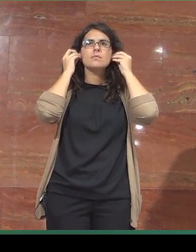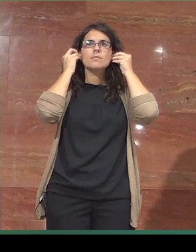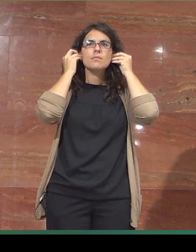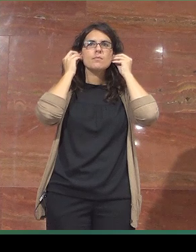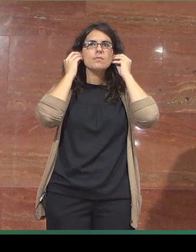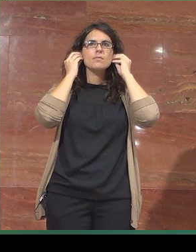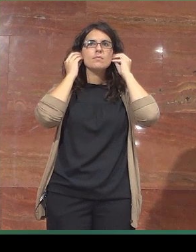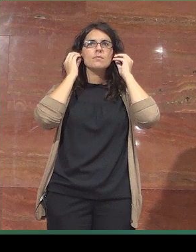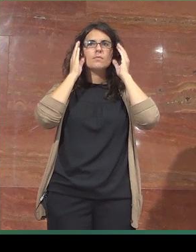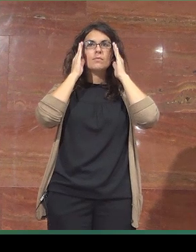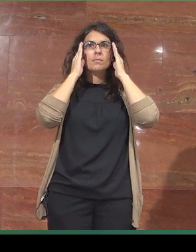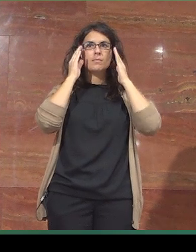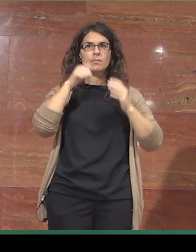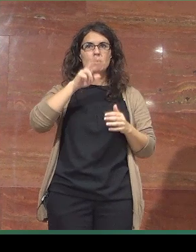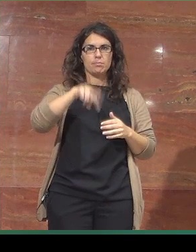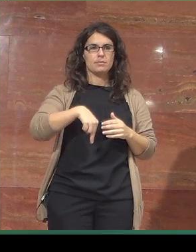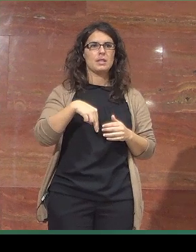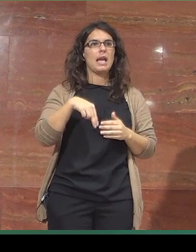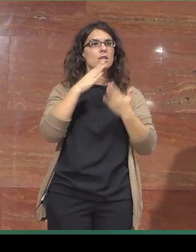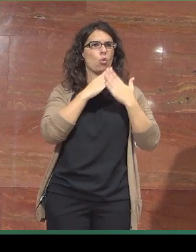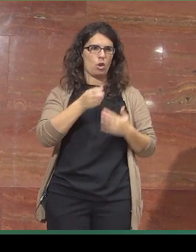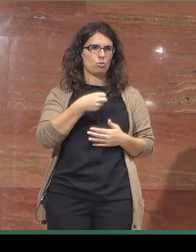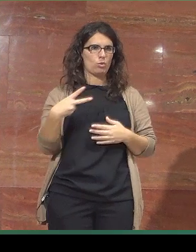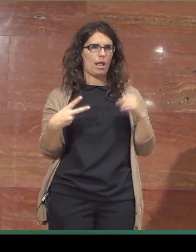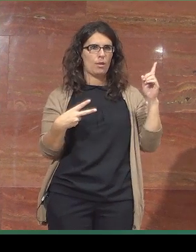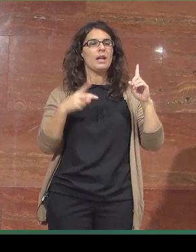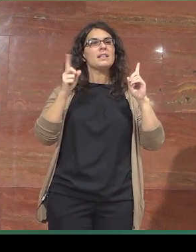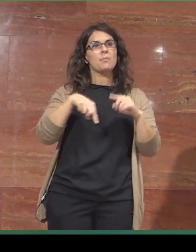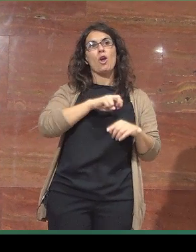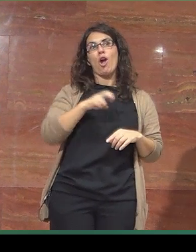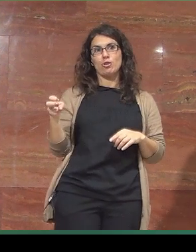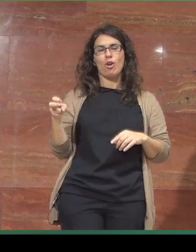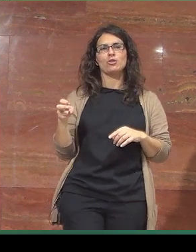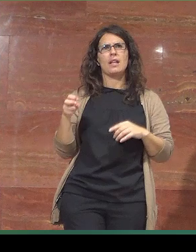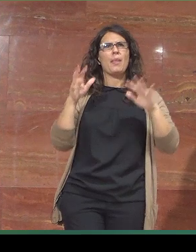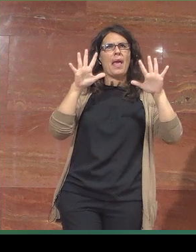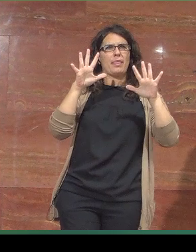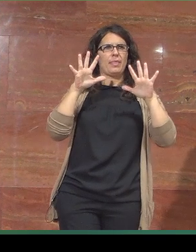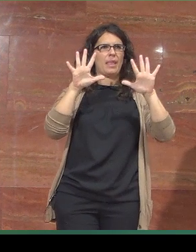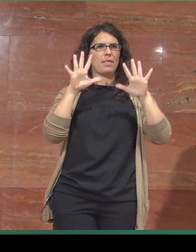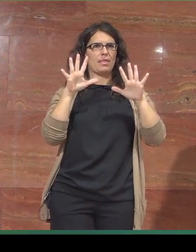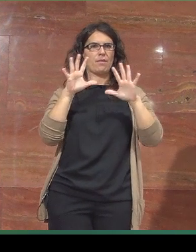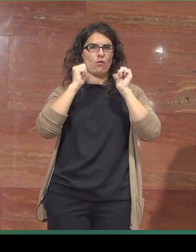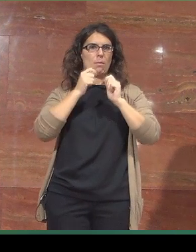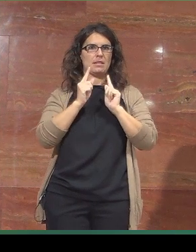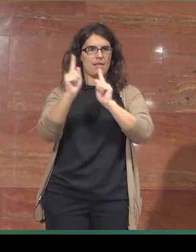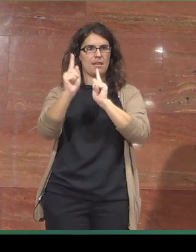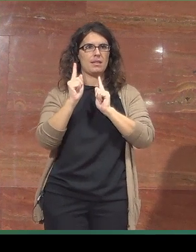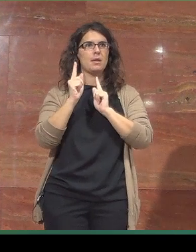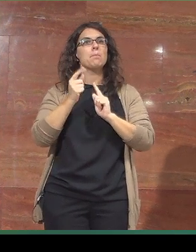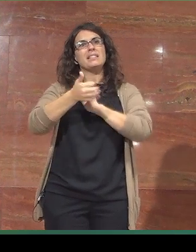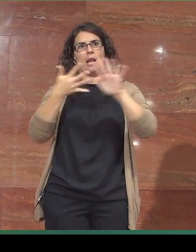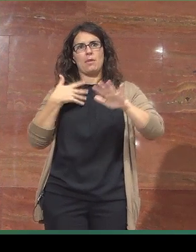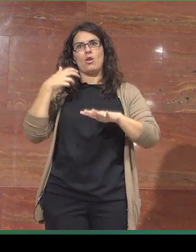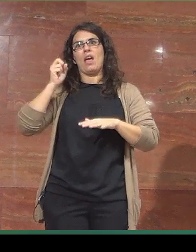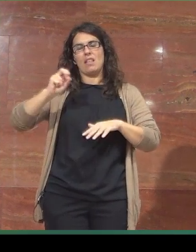Another of London's problems, apart from an apostrophe missing, was the